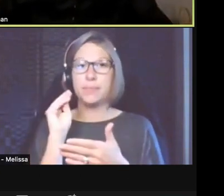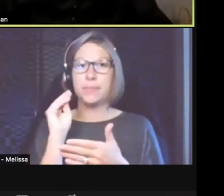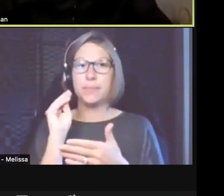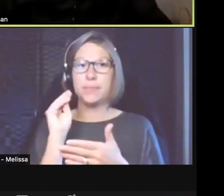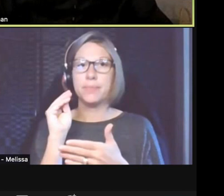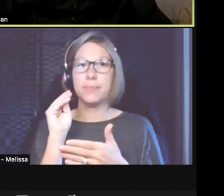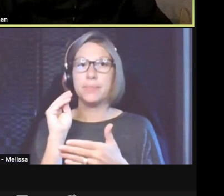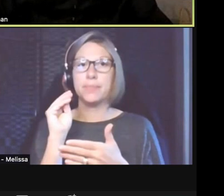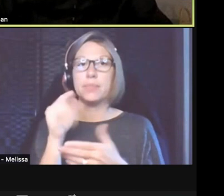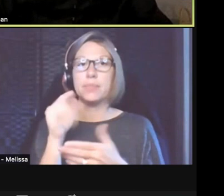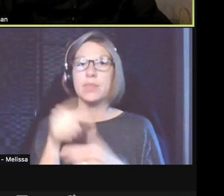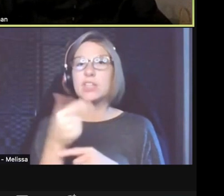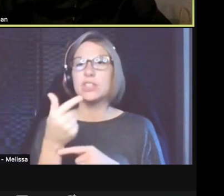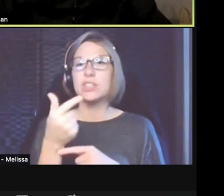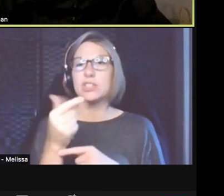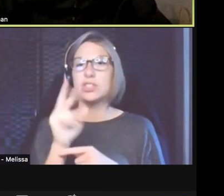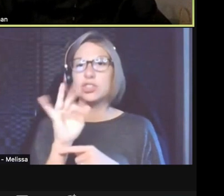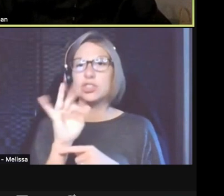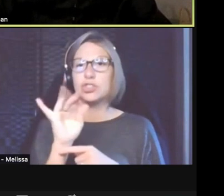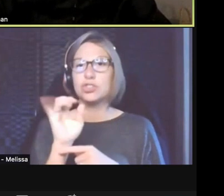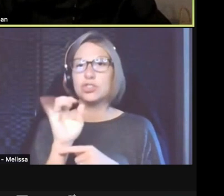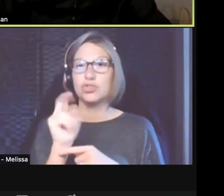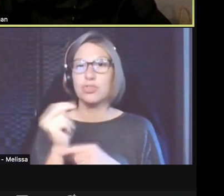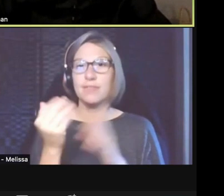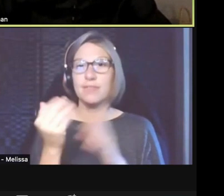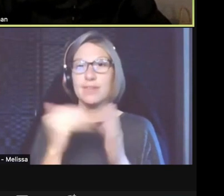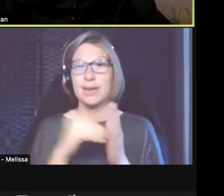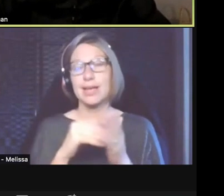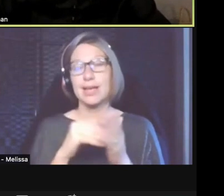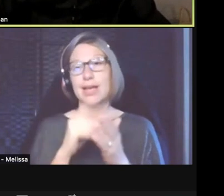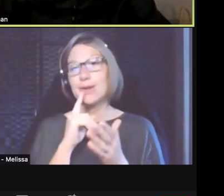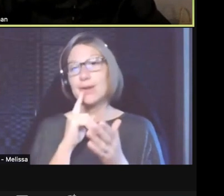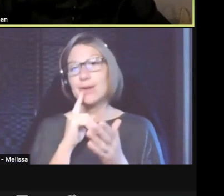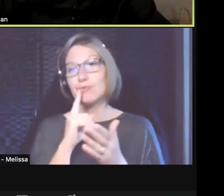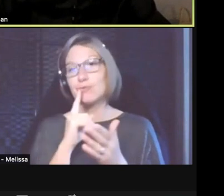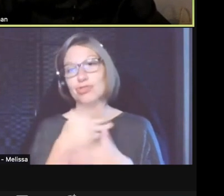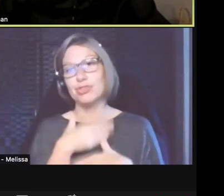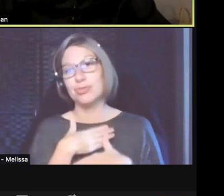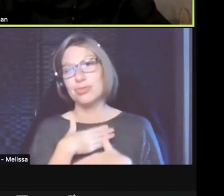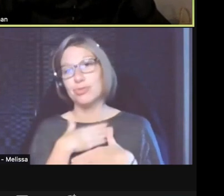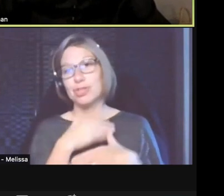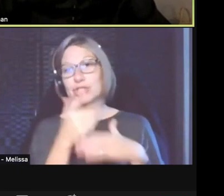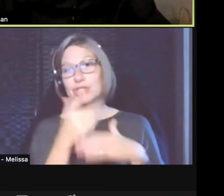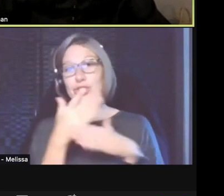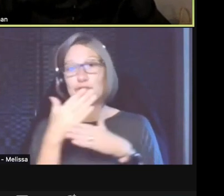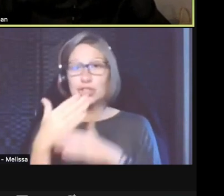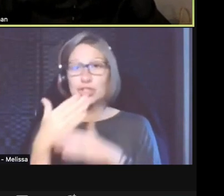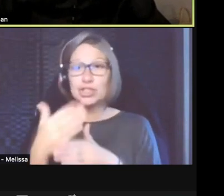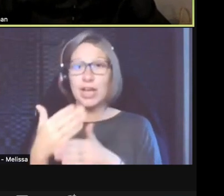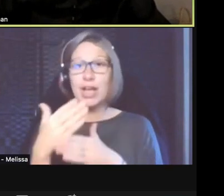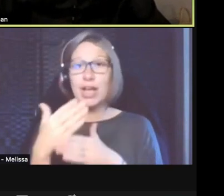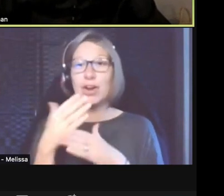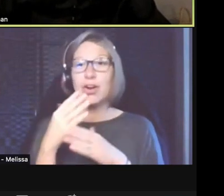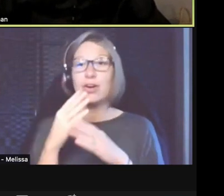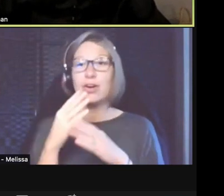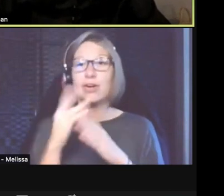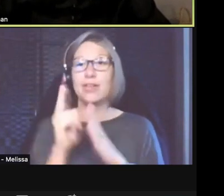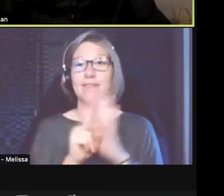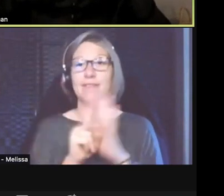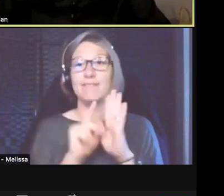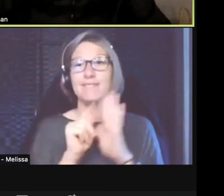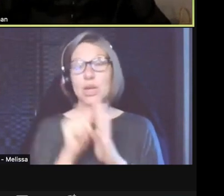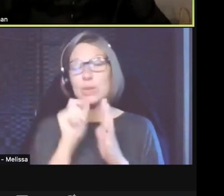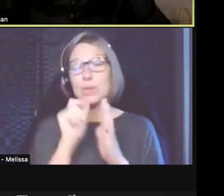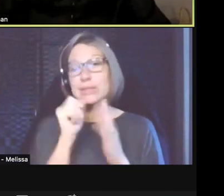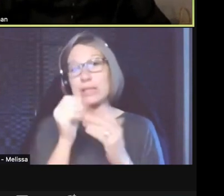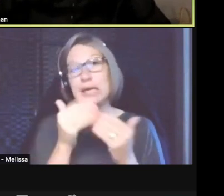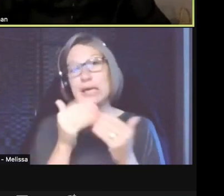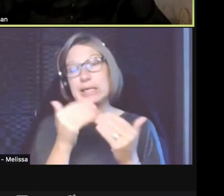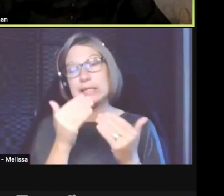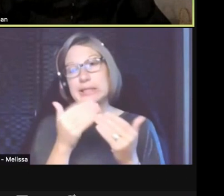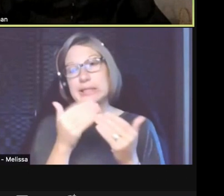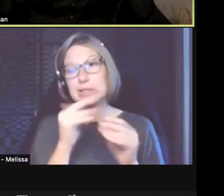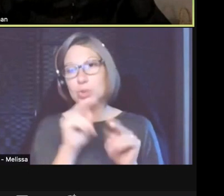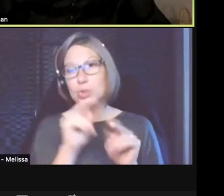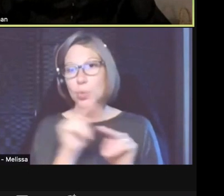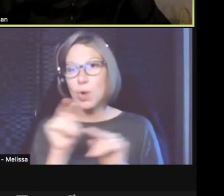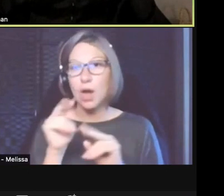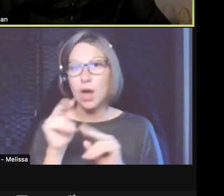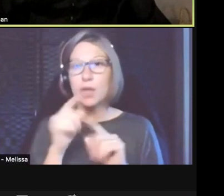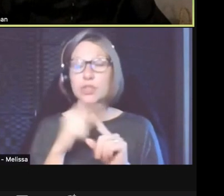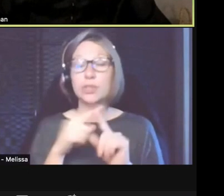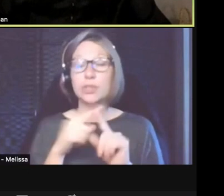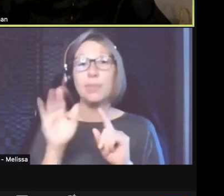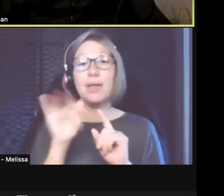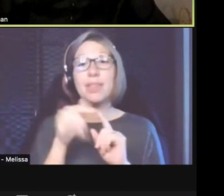Griffin again. It's just so nice of his mom to share these videos with us because they're not really easy, really, to watch. And this one's